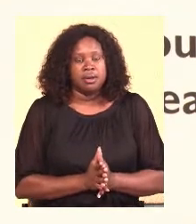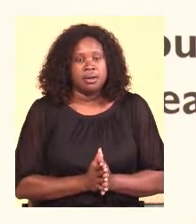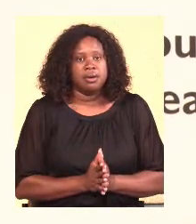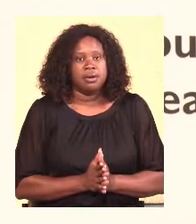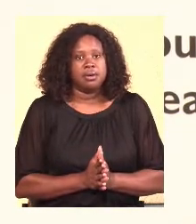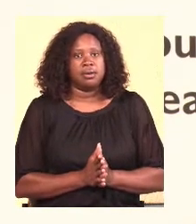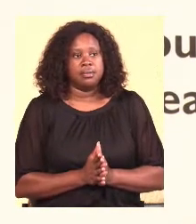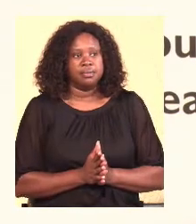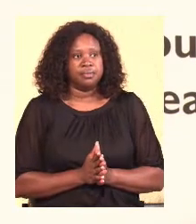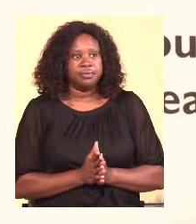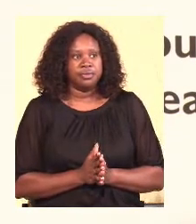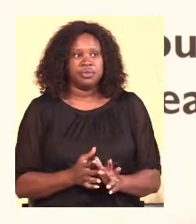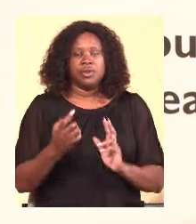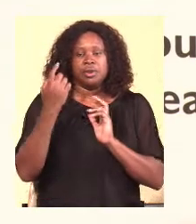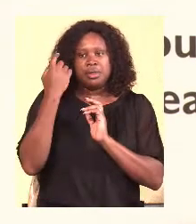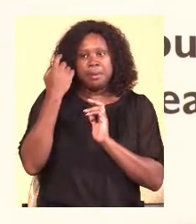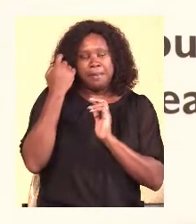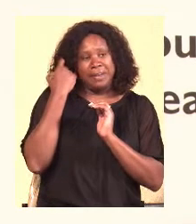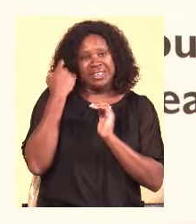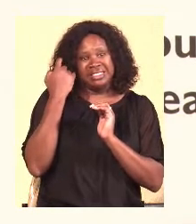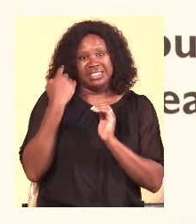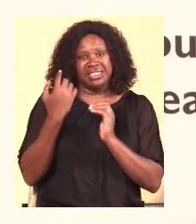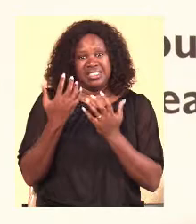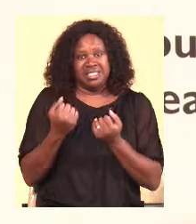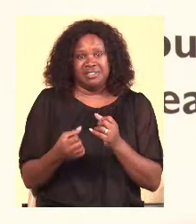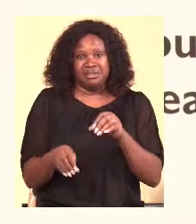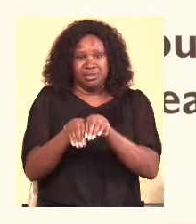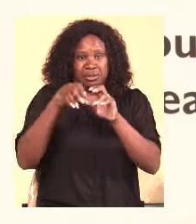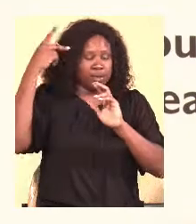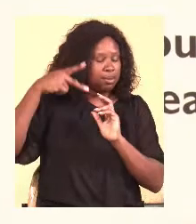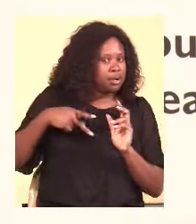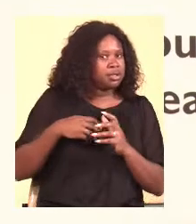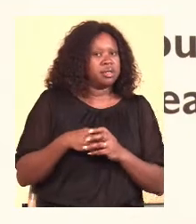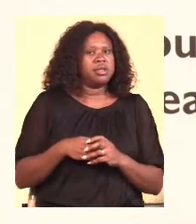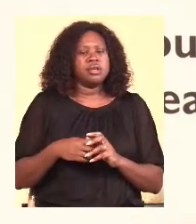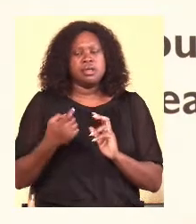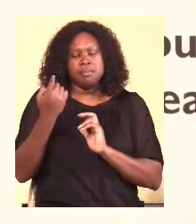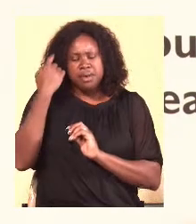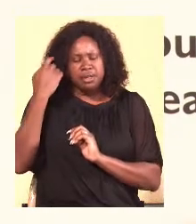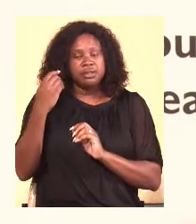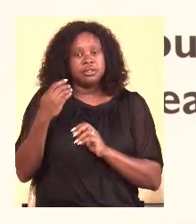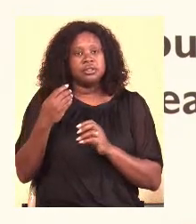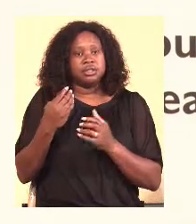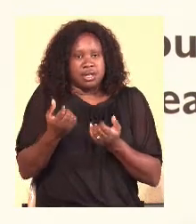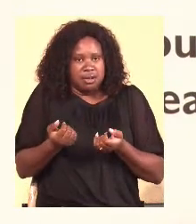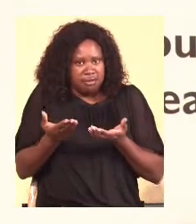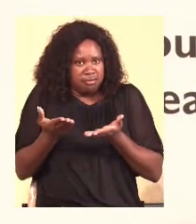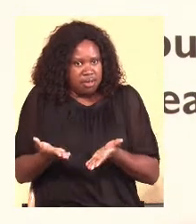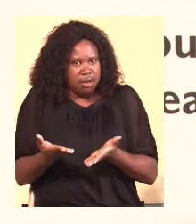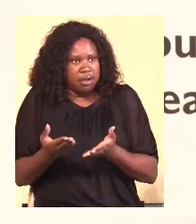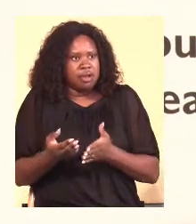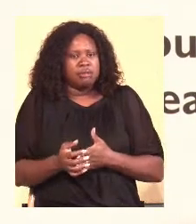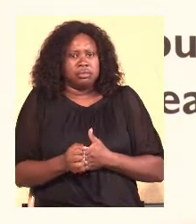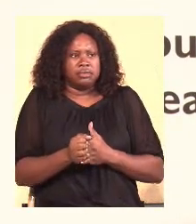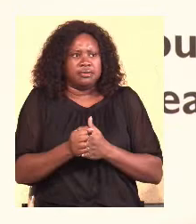ministry is here to put out policies. The ministry is also here to ensure that it facilitates